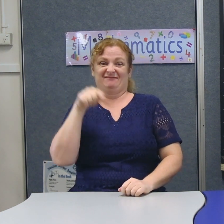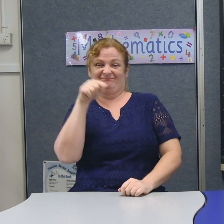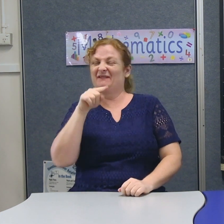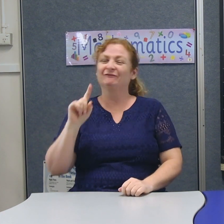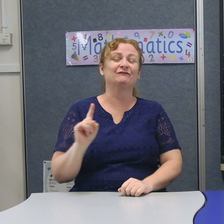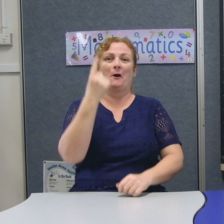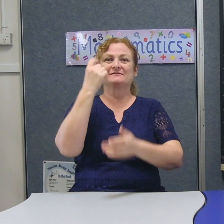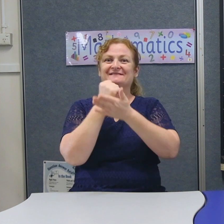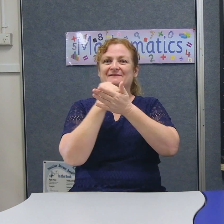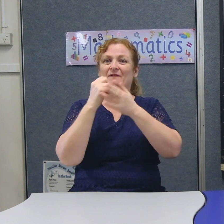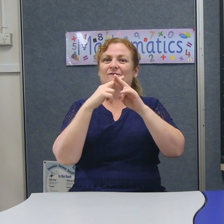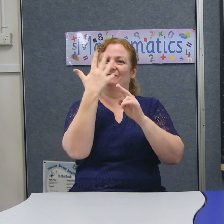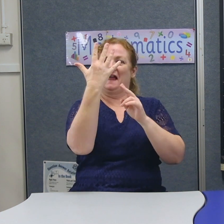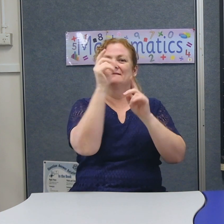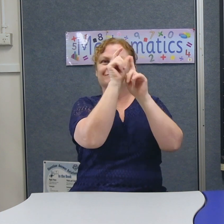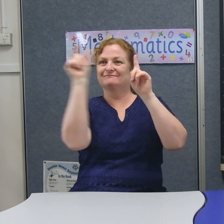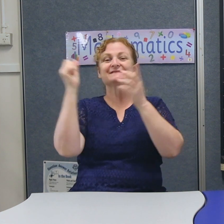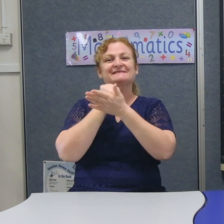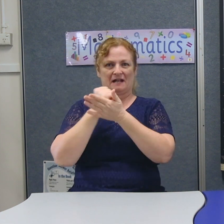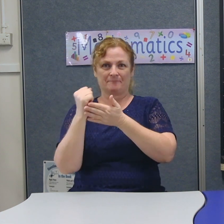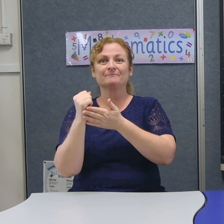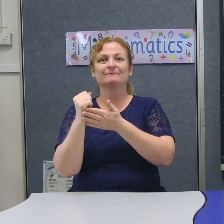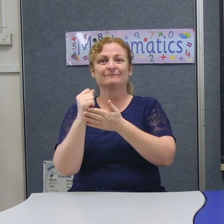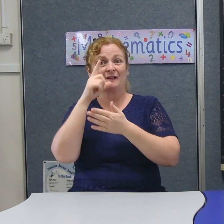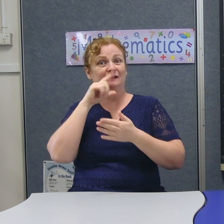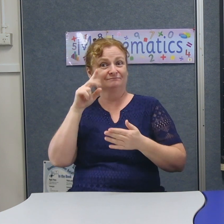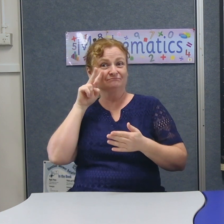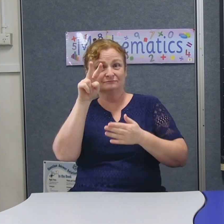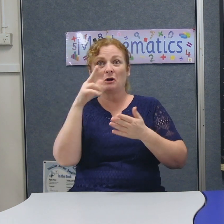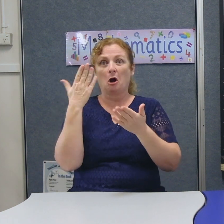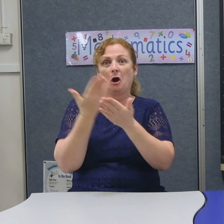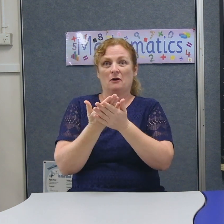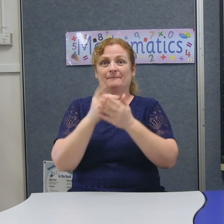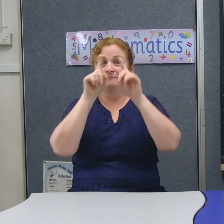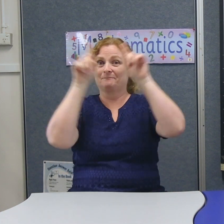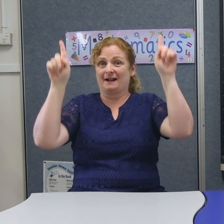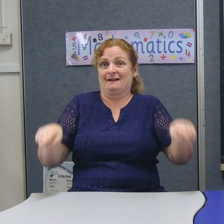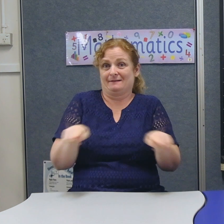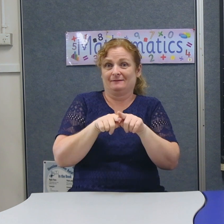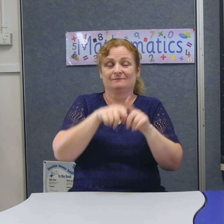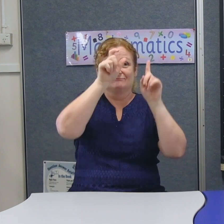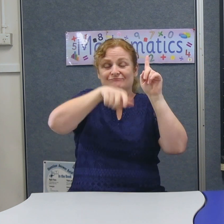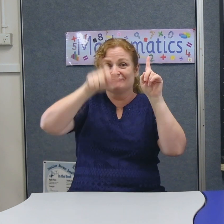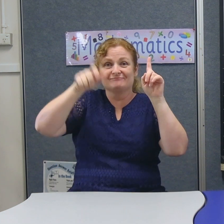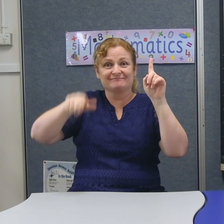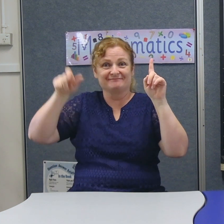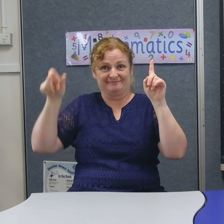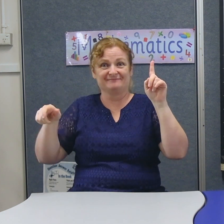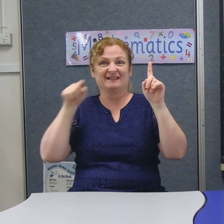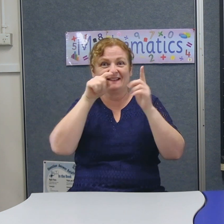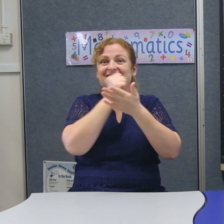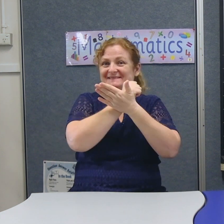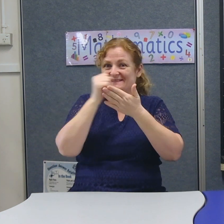We saw that we can represent them on a place value chart, in digits, in words, and